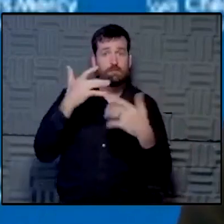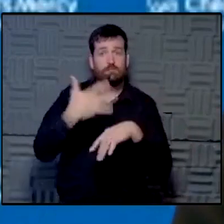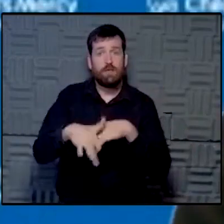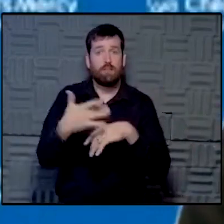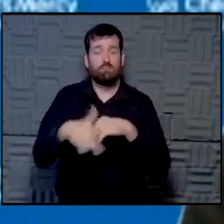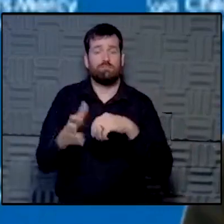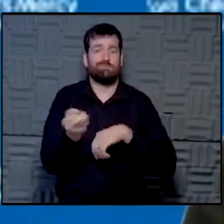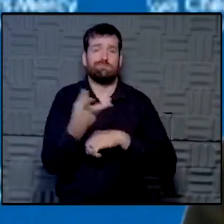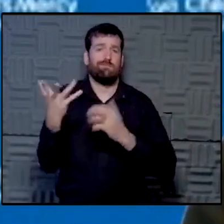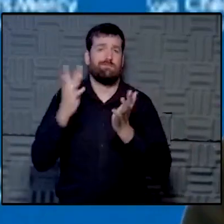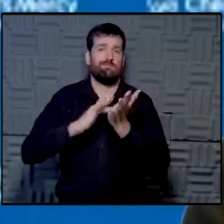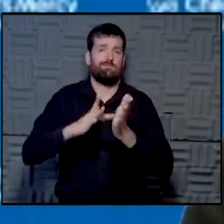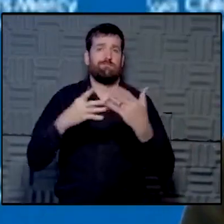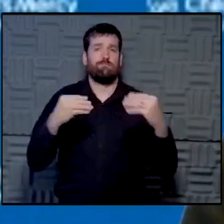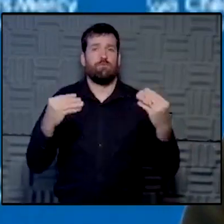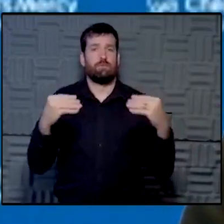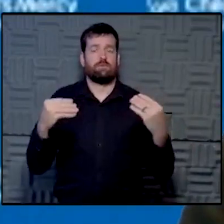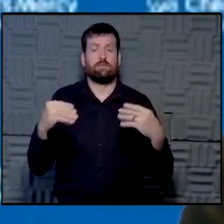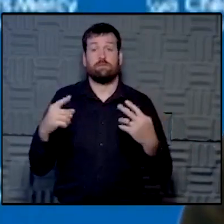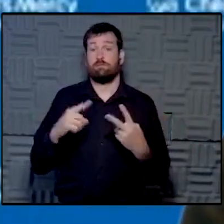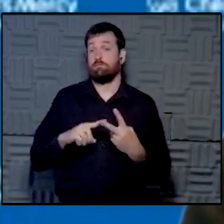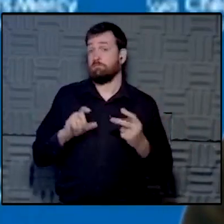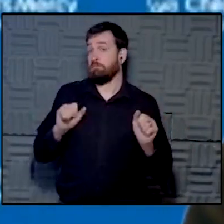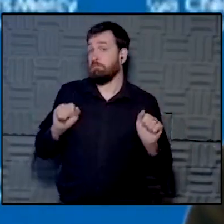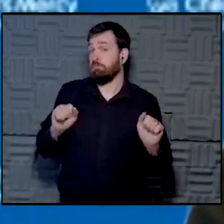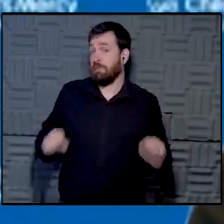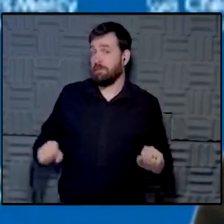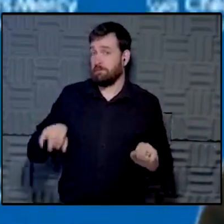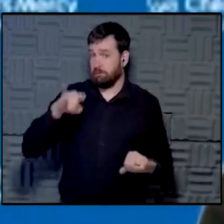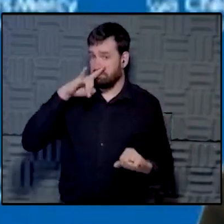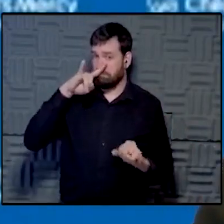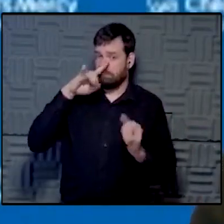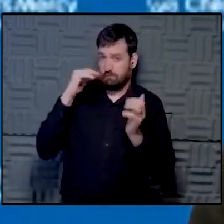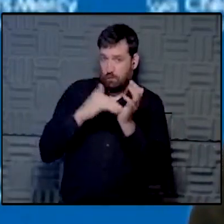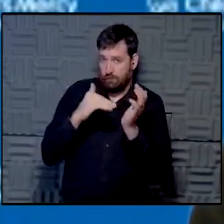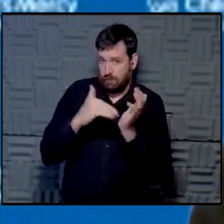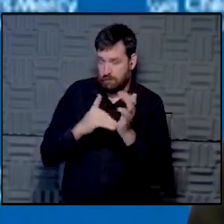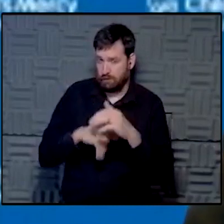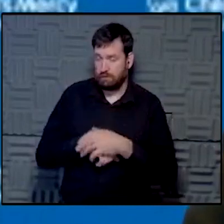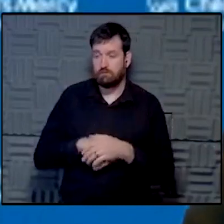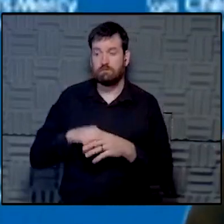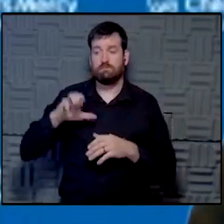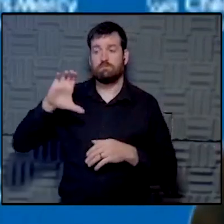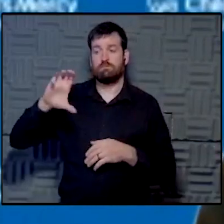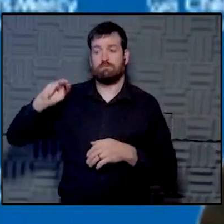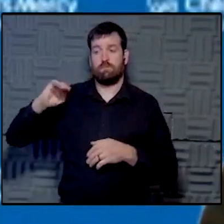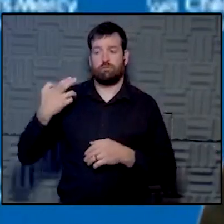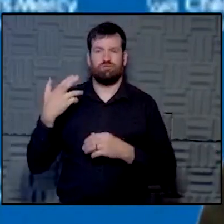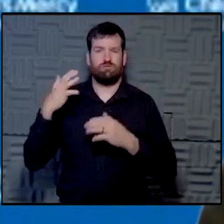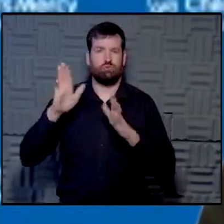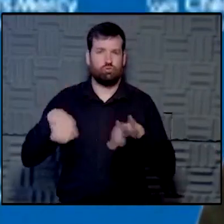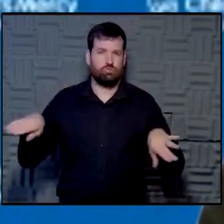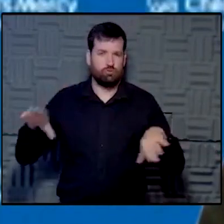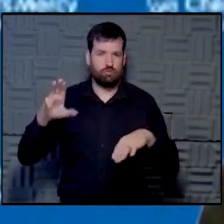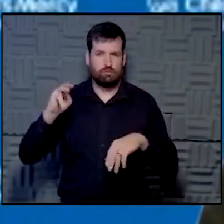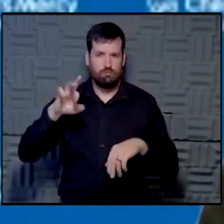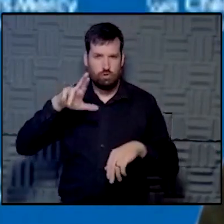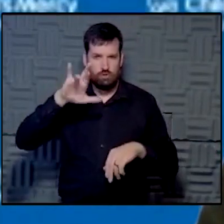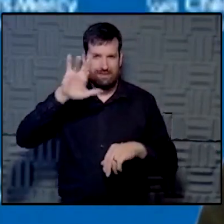multiple pharmacies and potentially even in pediatricians' offices. Children's Mercy is doing a clinic this Saturday